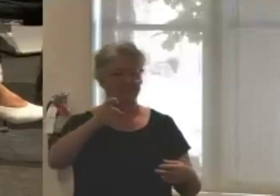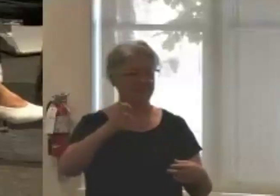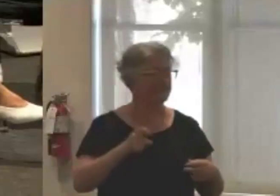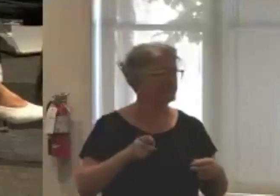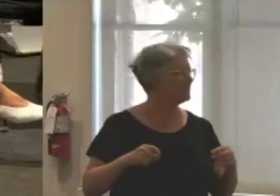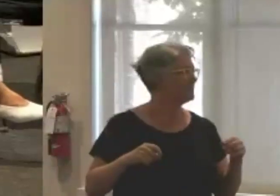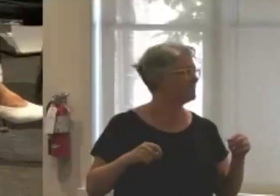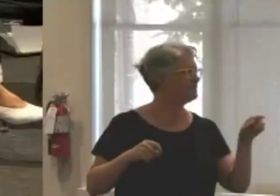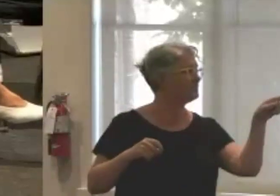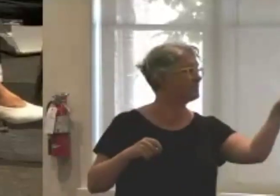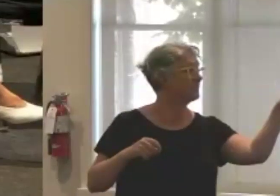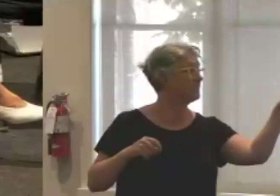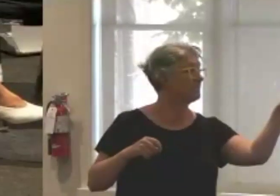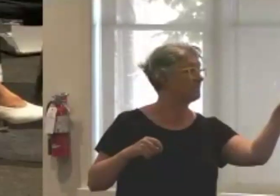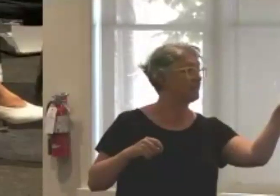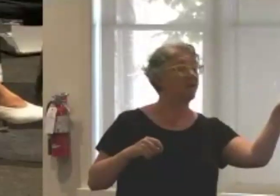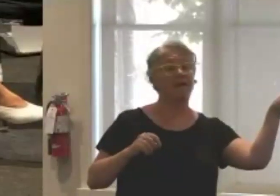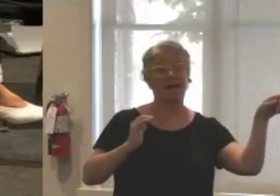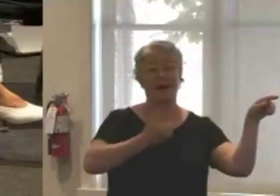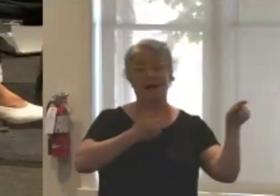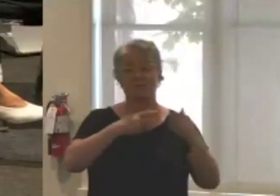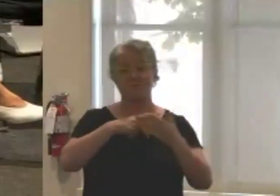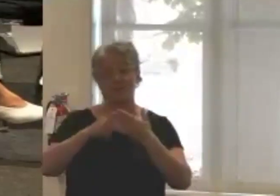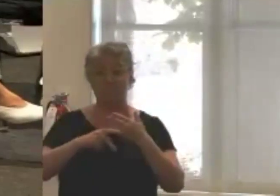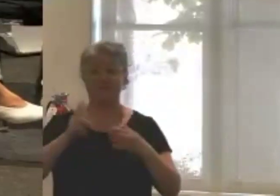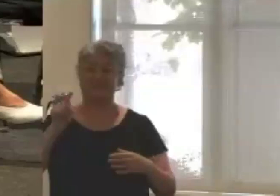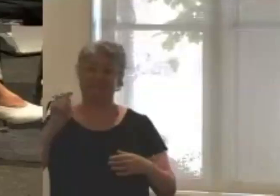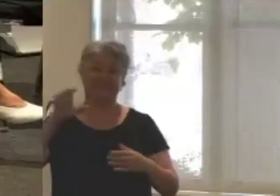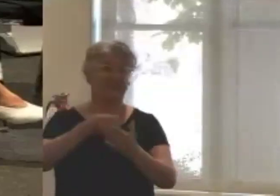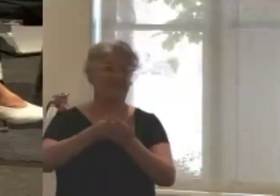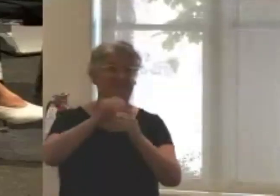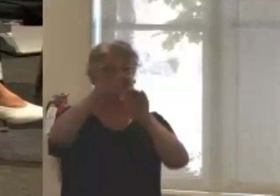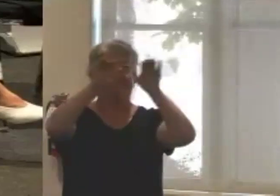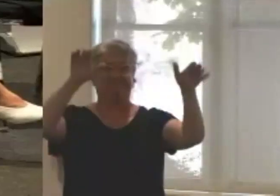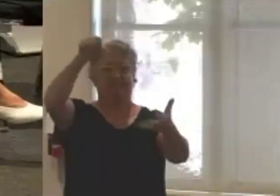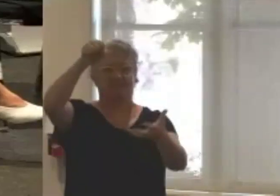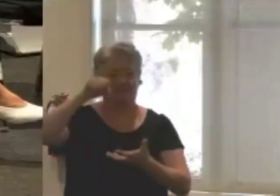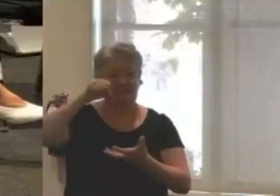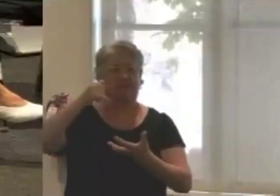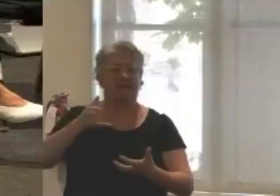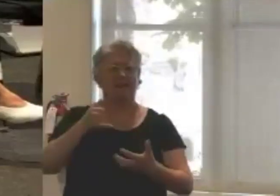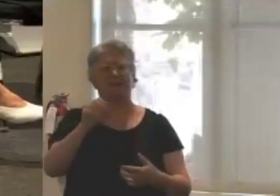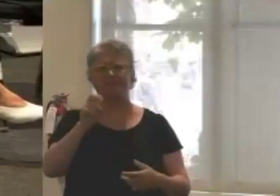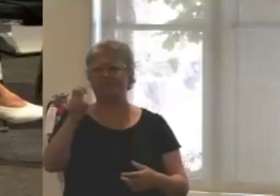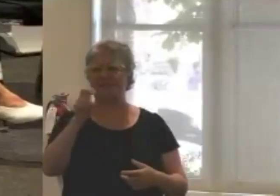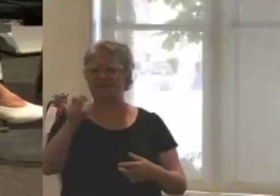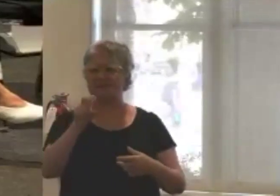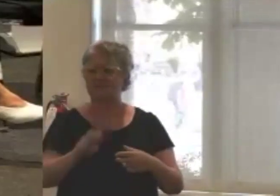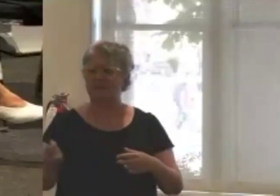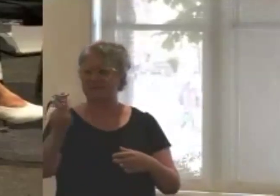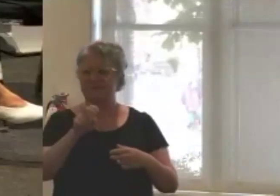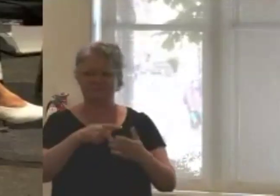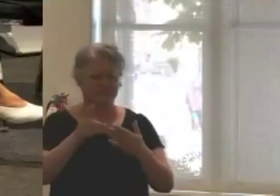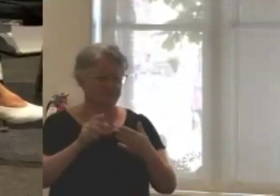this. So with our programs, we do the TTCs. It's, most of us, it's through funding. But now the Fair Transit program with the City